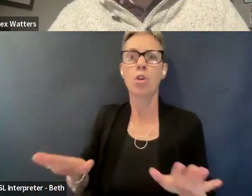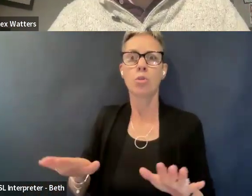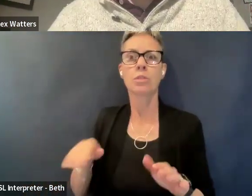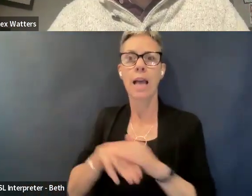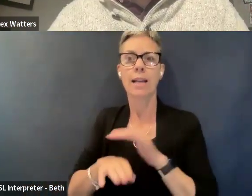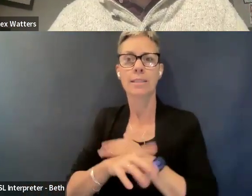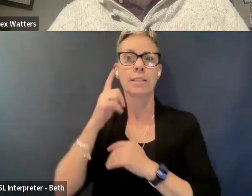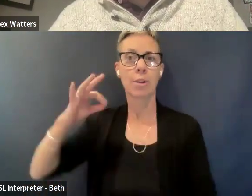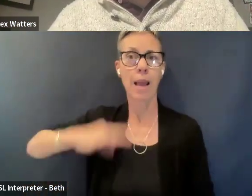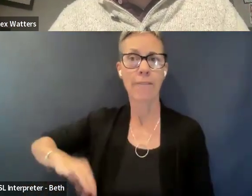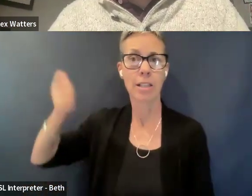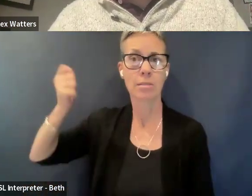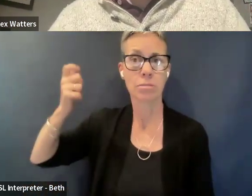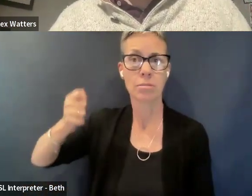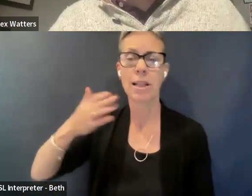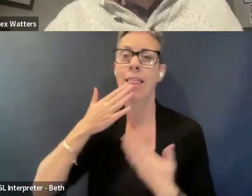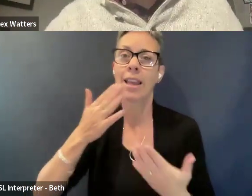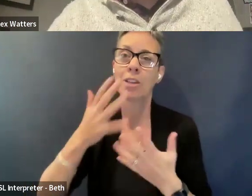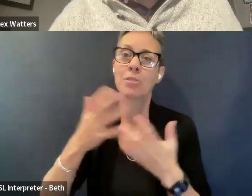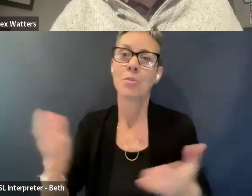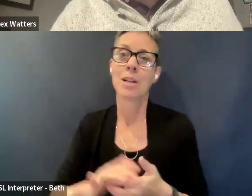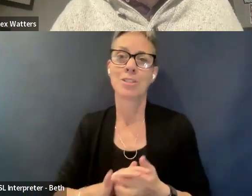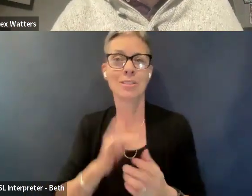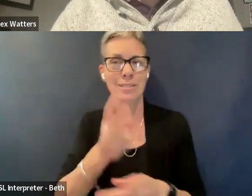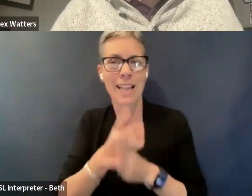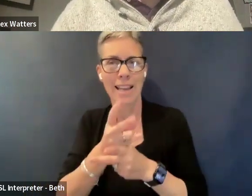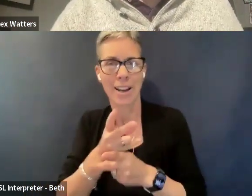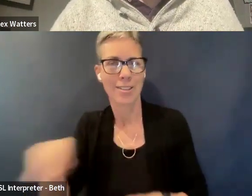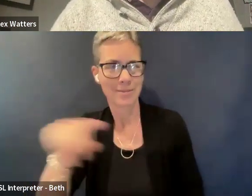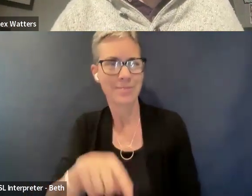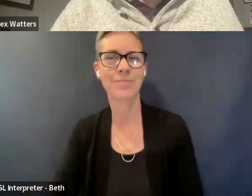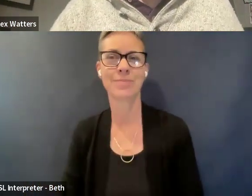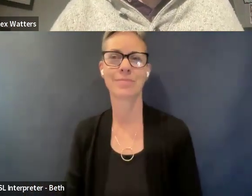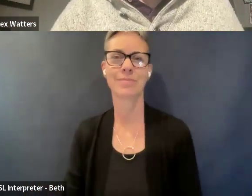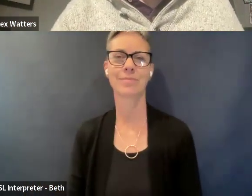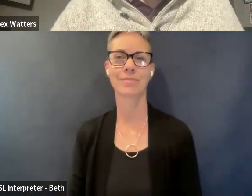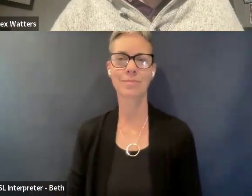to benefits. So I thank you so much and take care.